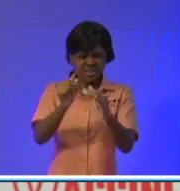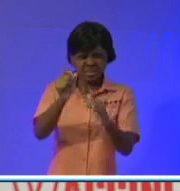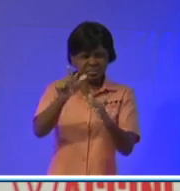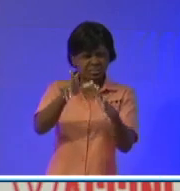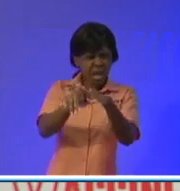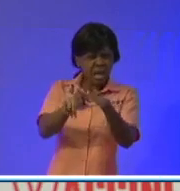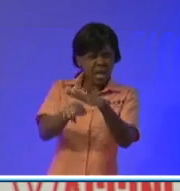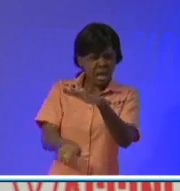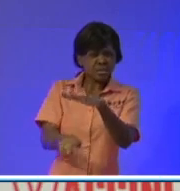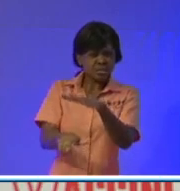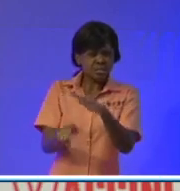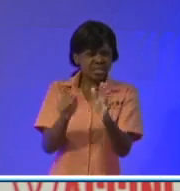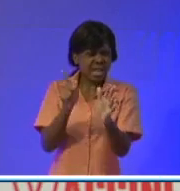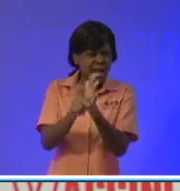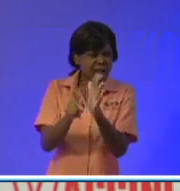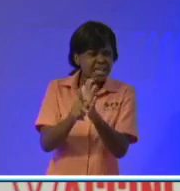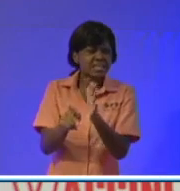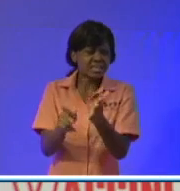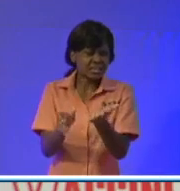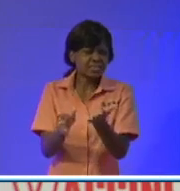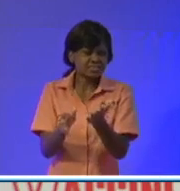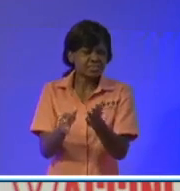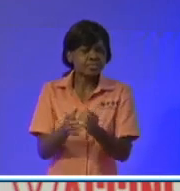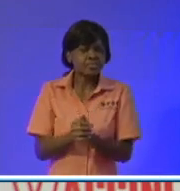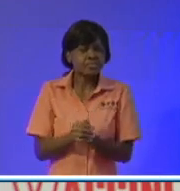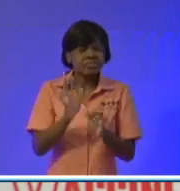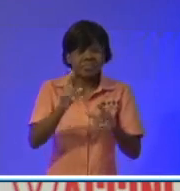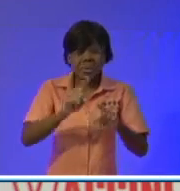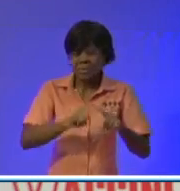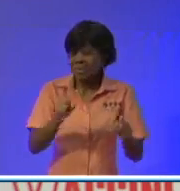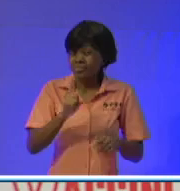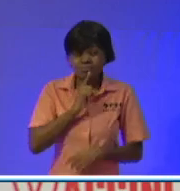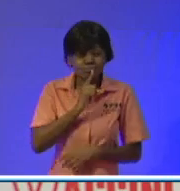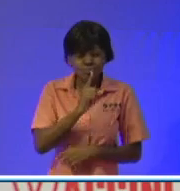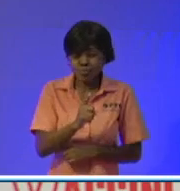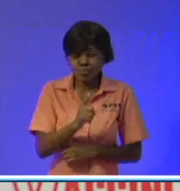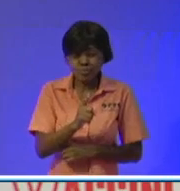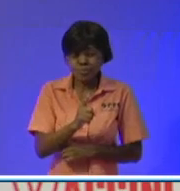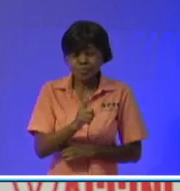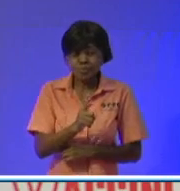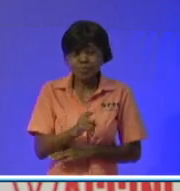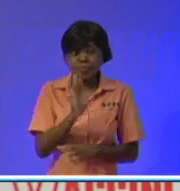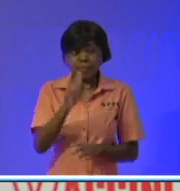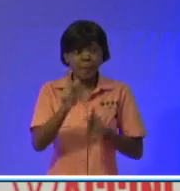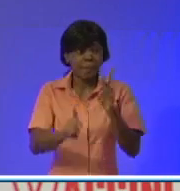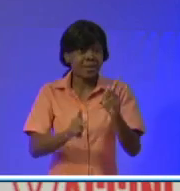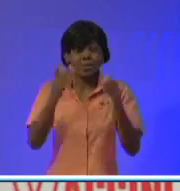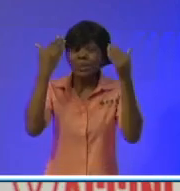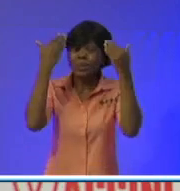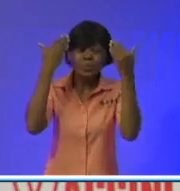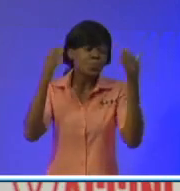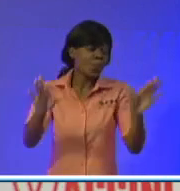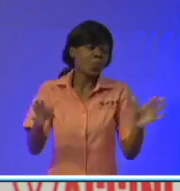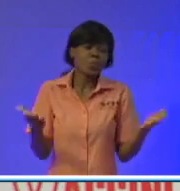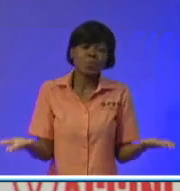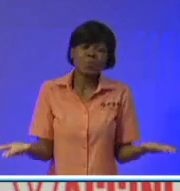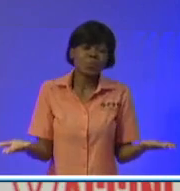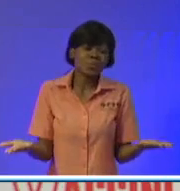still don't know. So the key takeaway is that to treat Omicron and